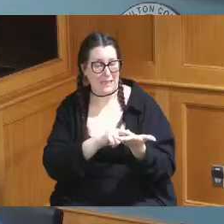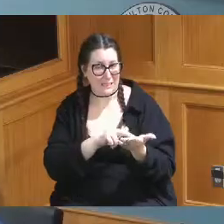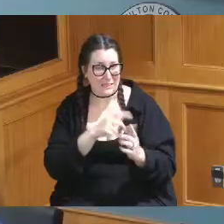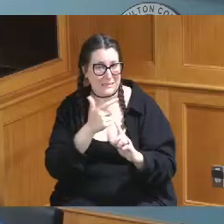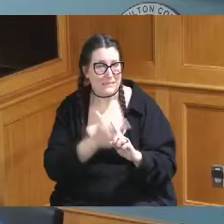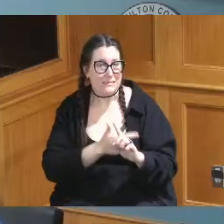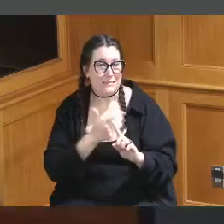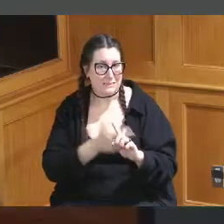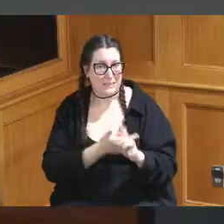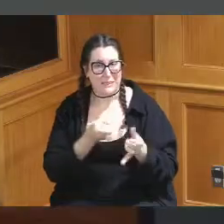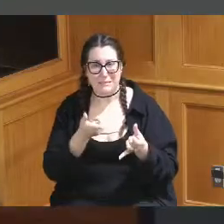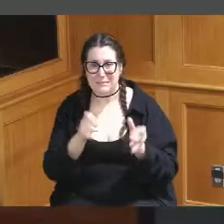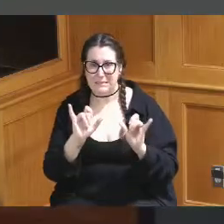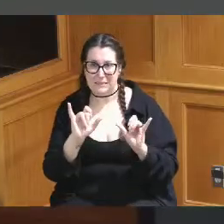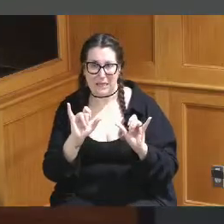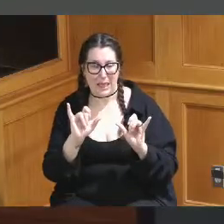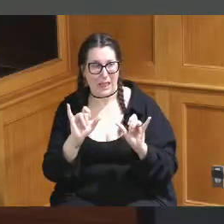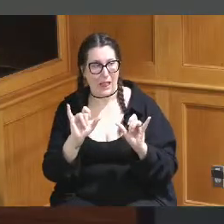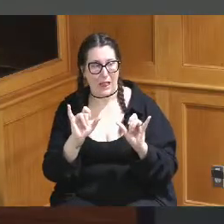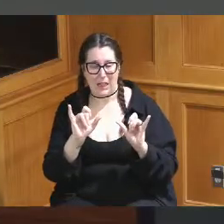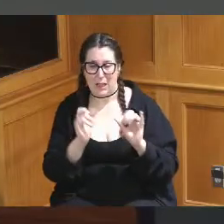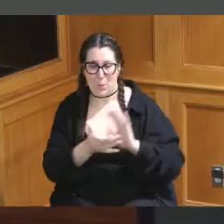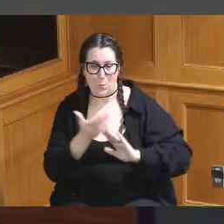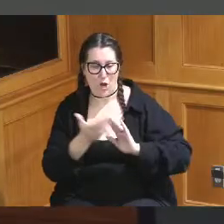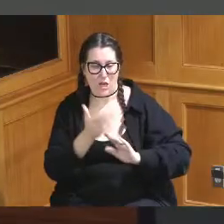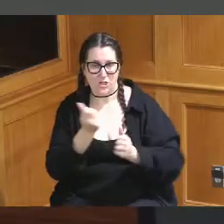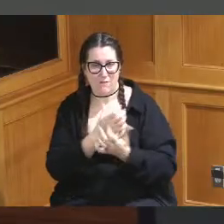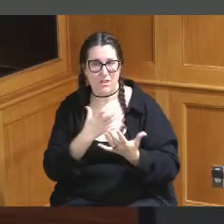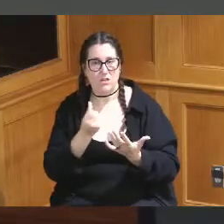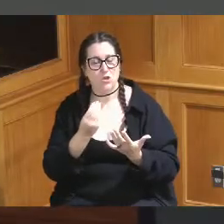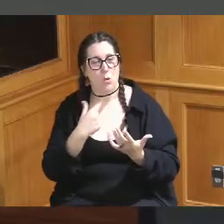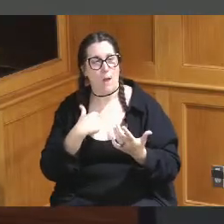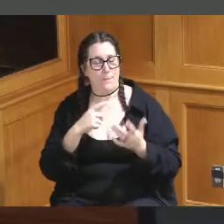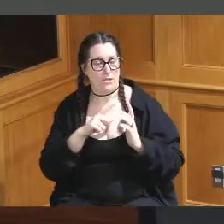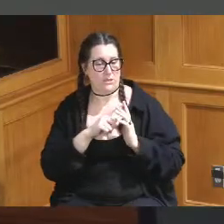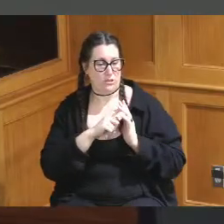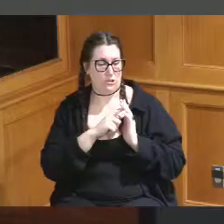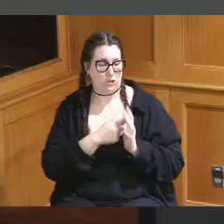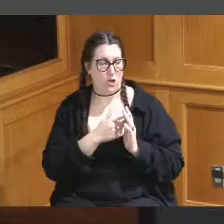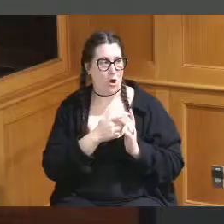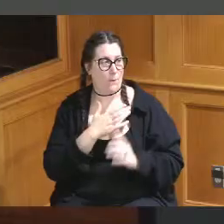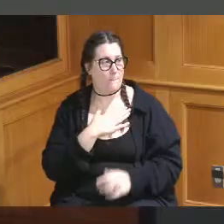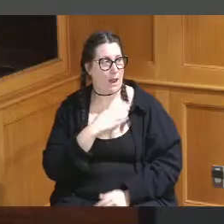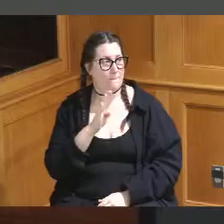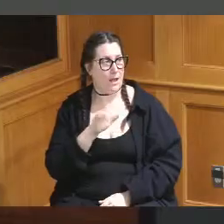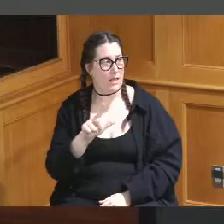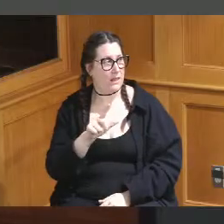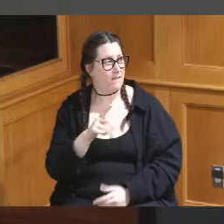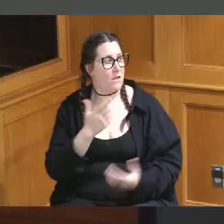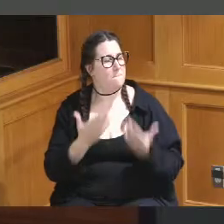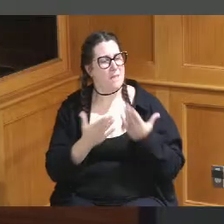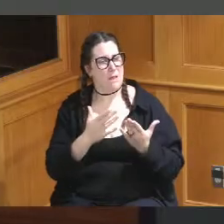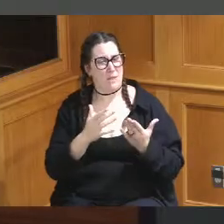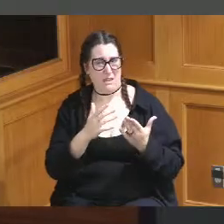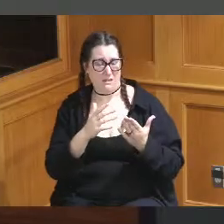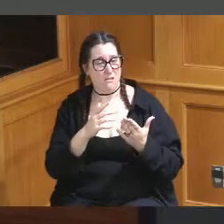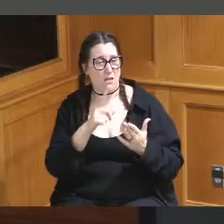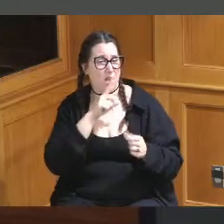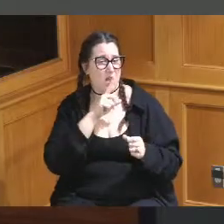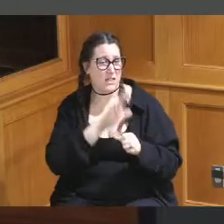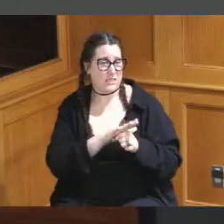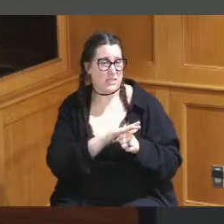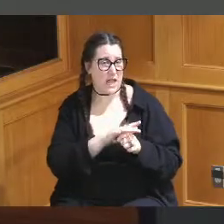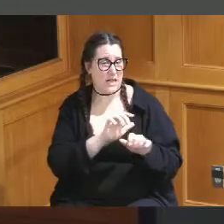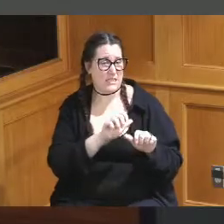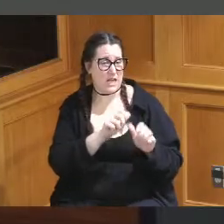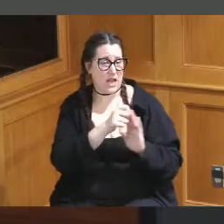That is still in production. So I'm going to walk through my buy leaves. We maybe want to go through the consent agenda so we can make sure we